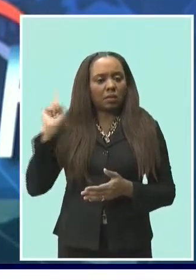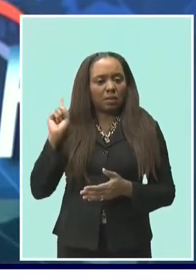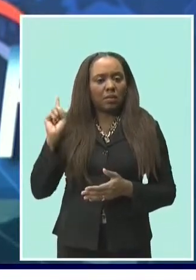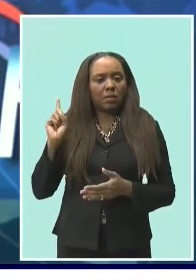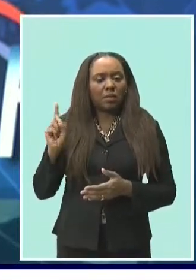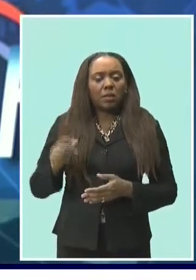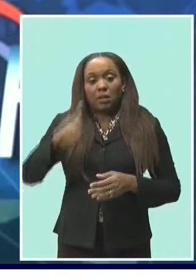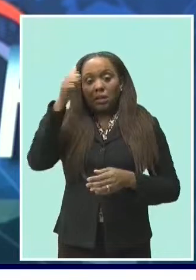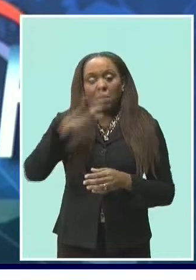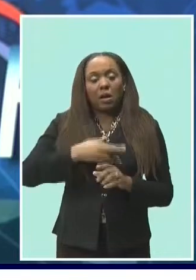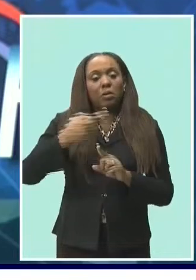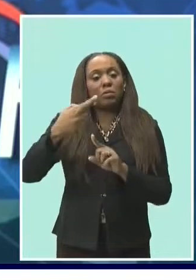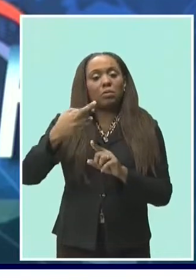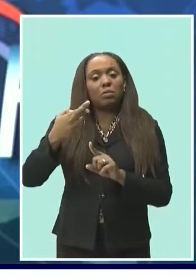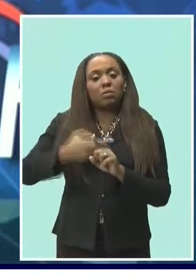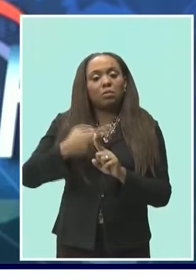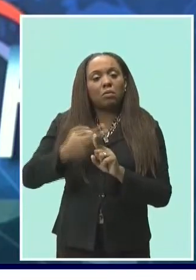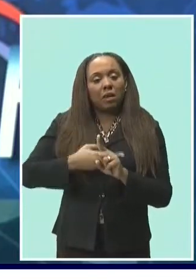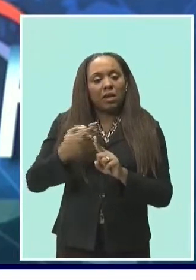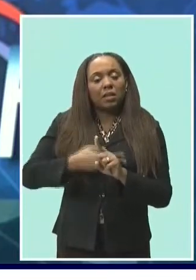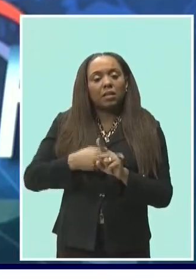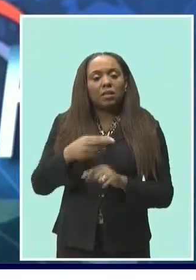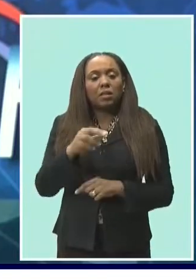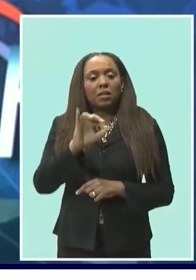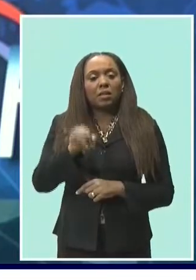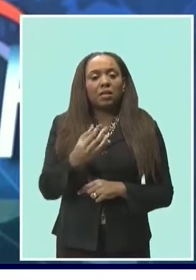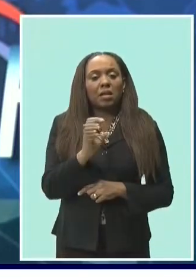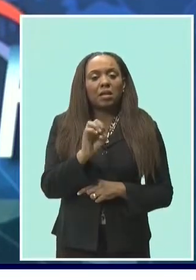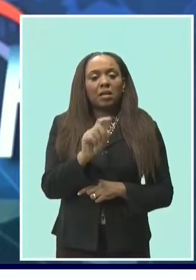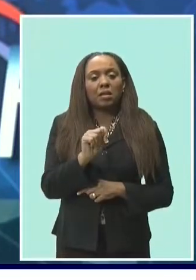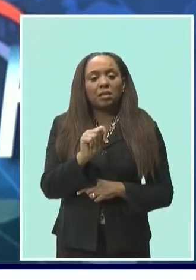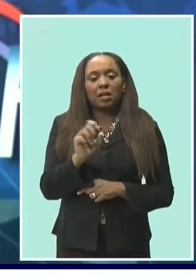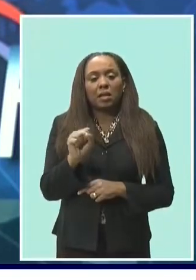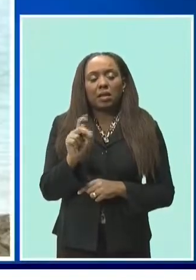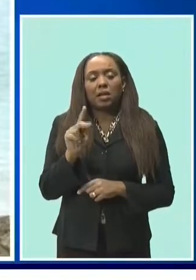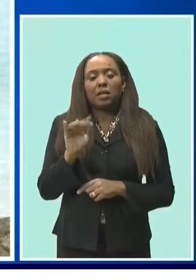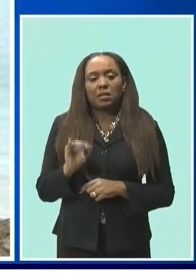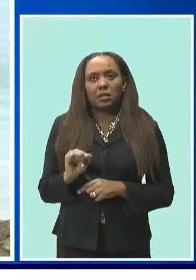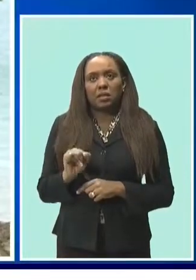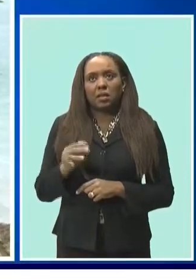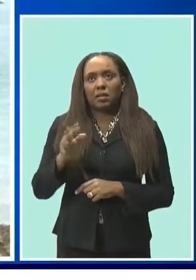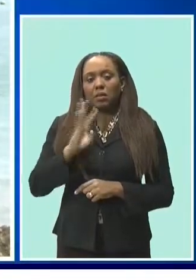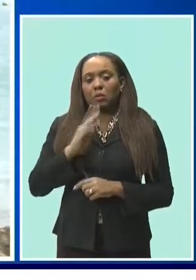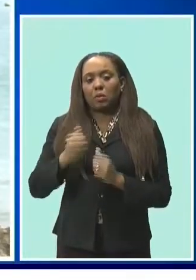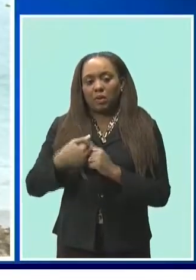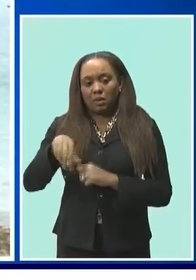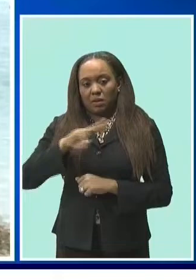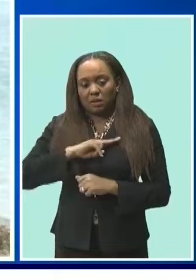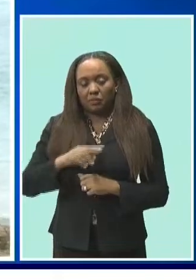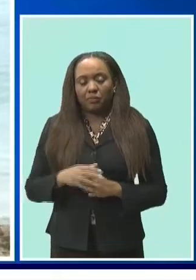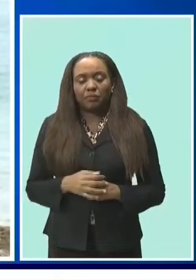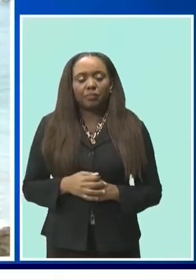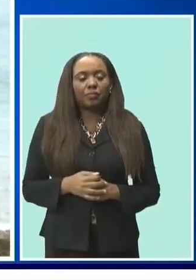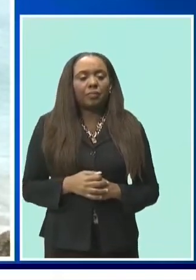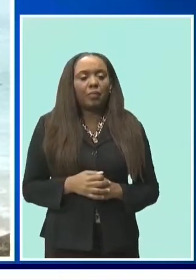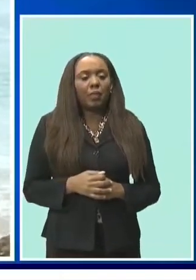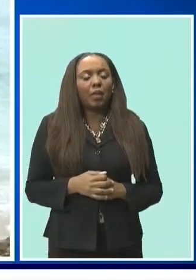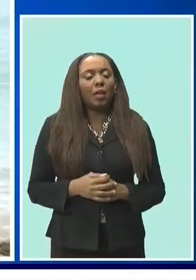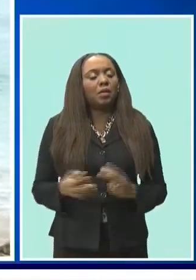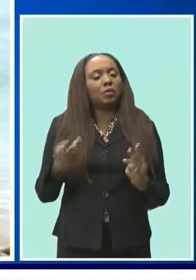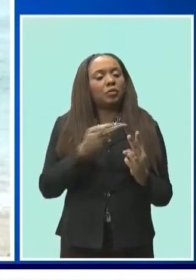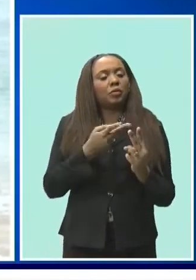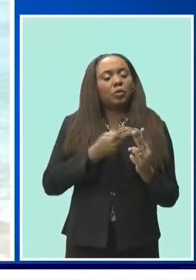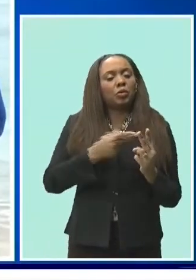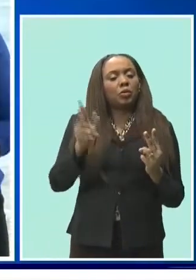is still hopeful they are found alive. More from Rianne Phillips. Magdalena DeVille and Oscar Suarez disappeared